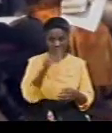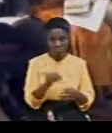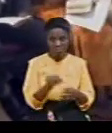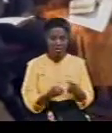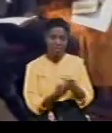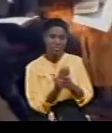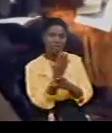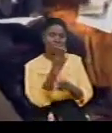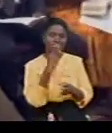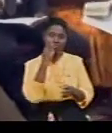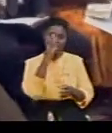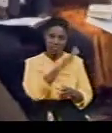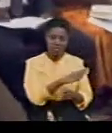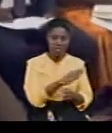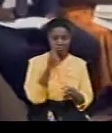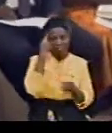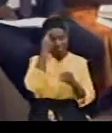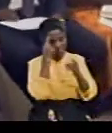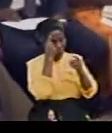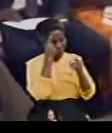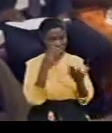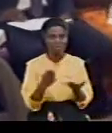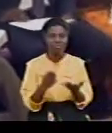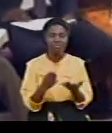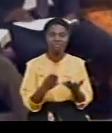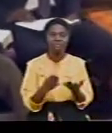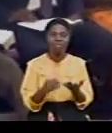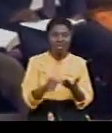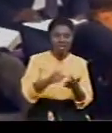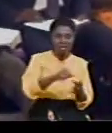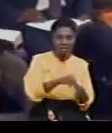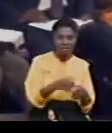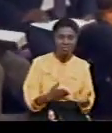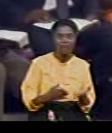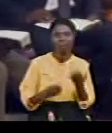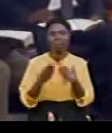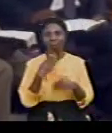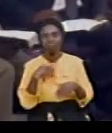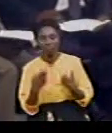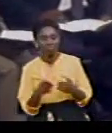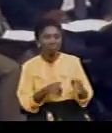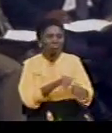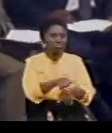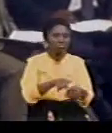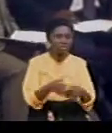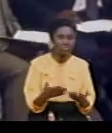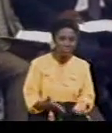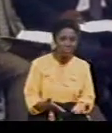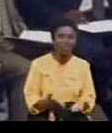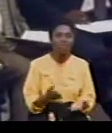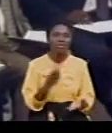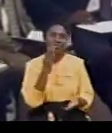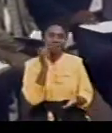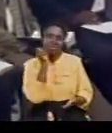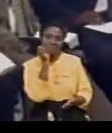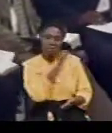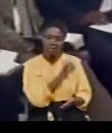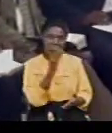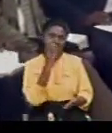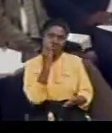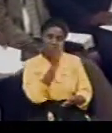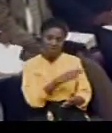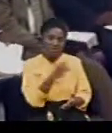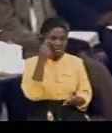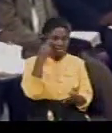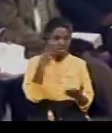adulteries, fornications, murders, thefts, covetousness, wickedness, deceit, lasciviousness, an evil eye, blasphemy, pride,